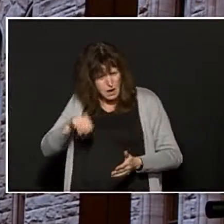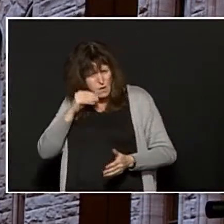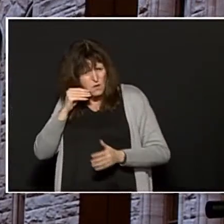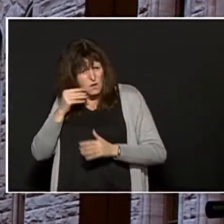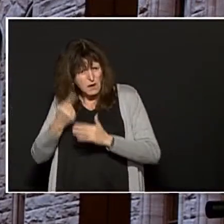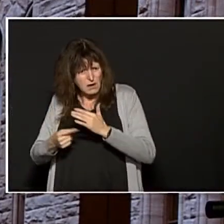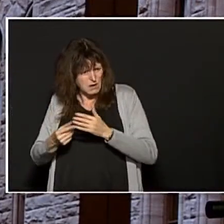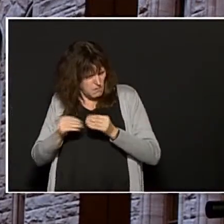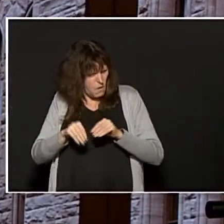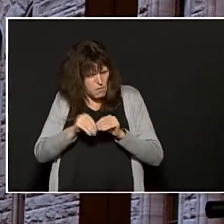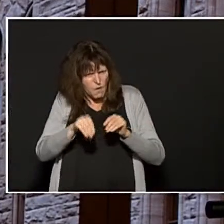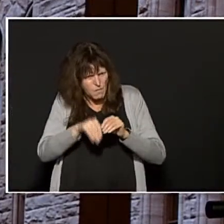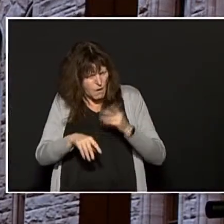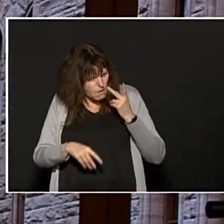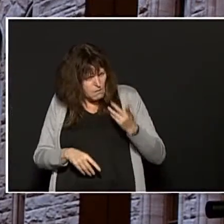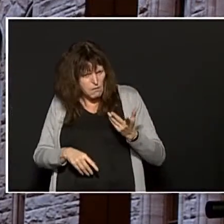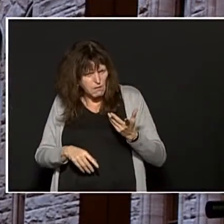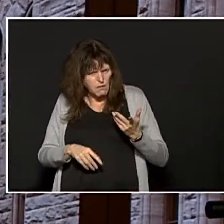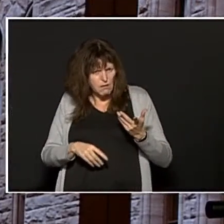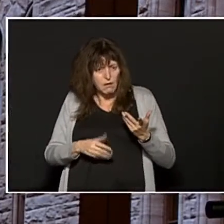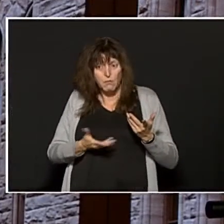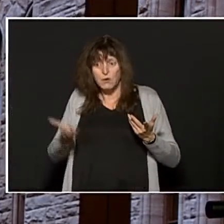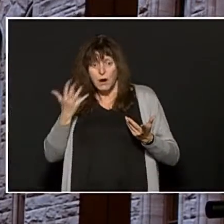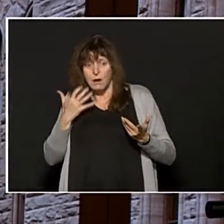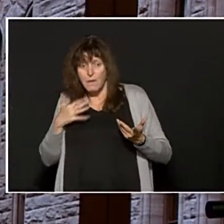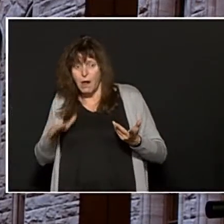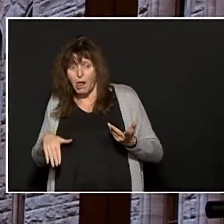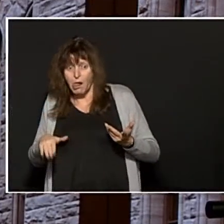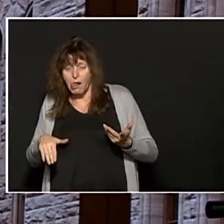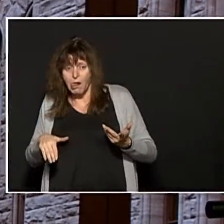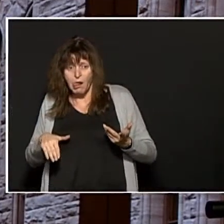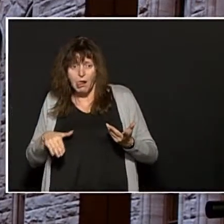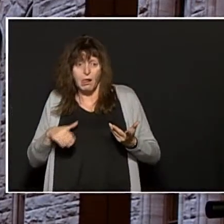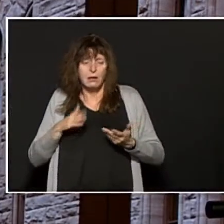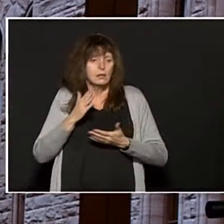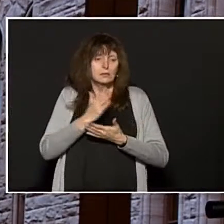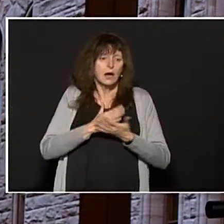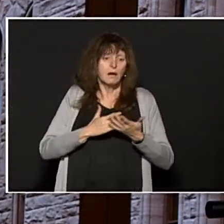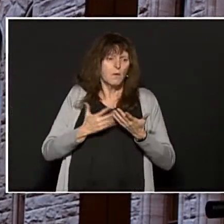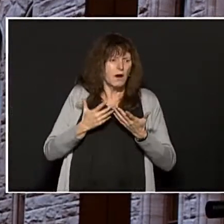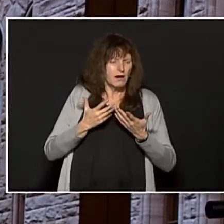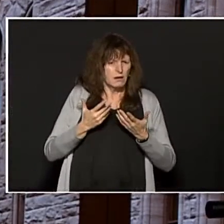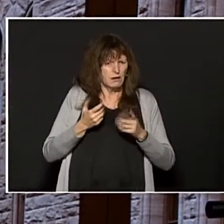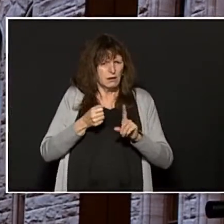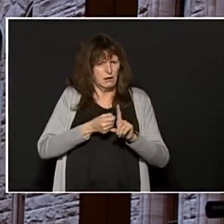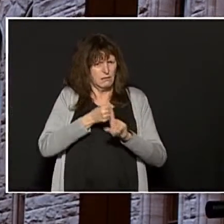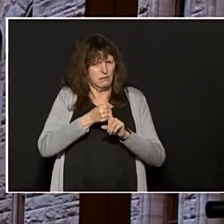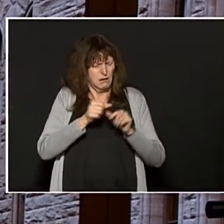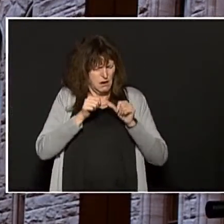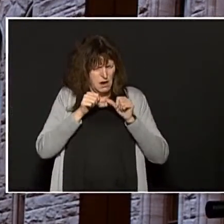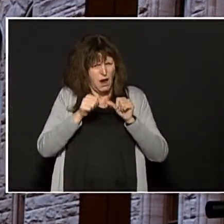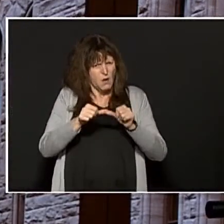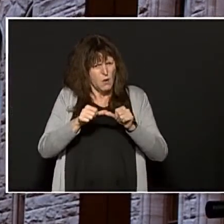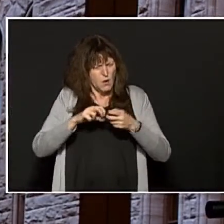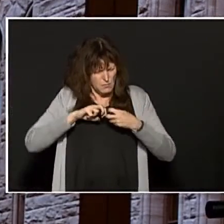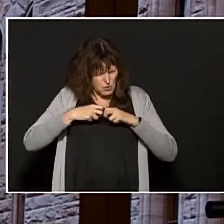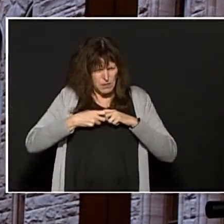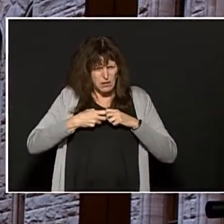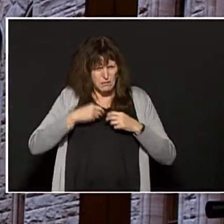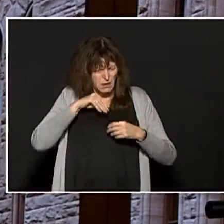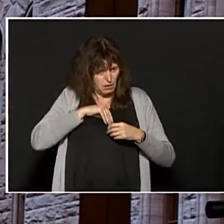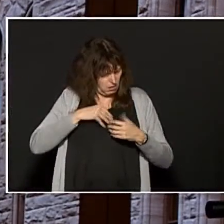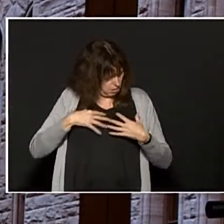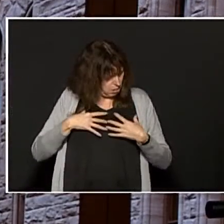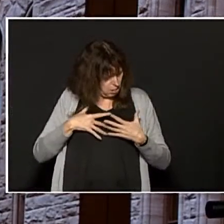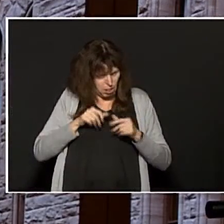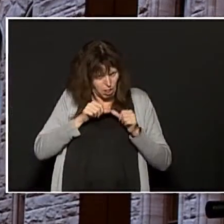into hospital and hospitalization, some are having more long-hauling type conditions that can be debilitating. And we want to make sure that